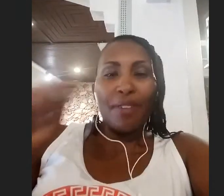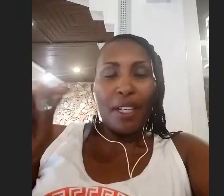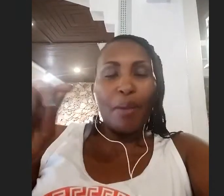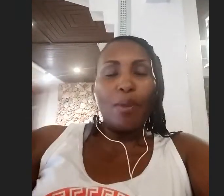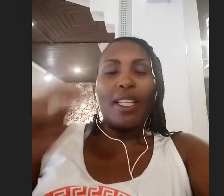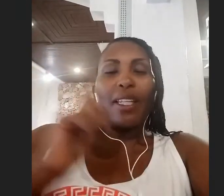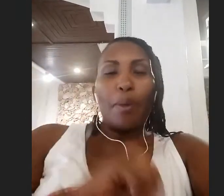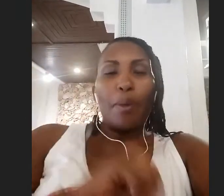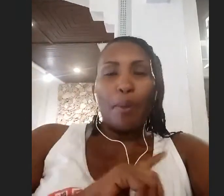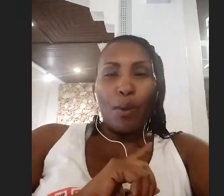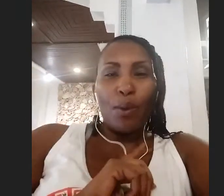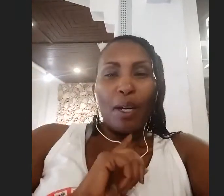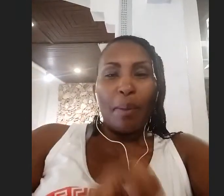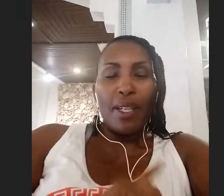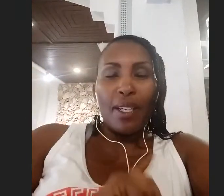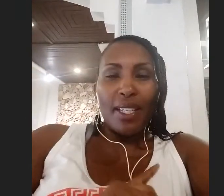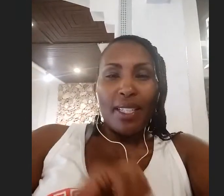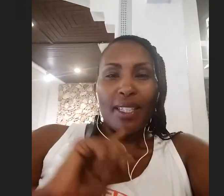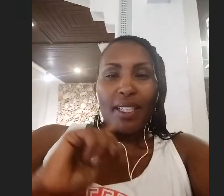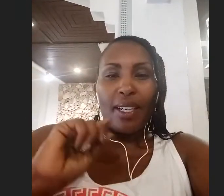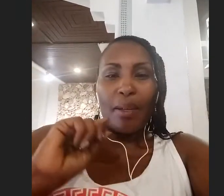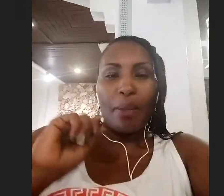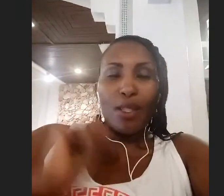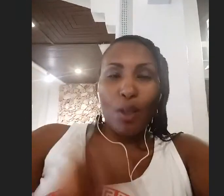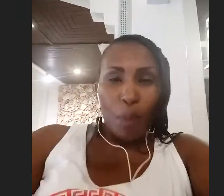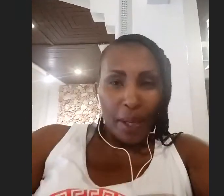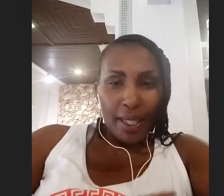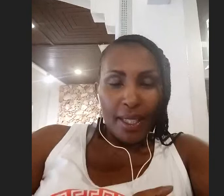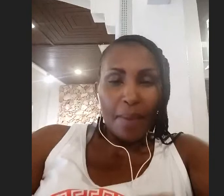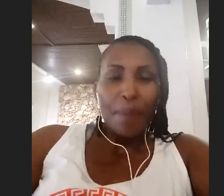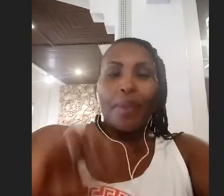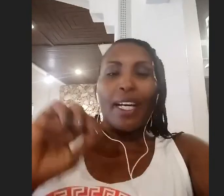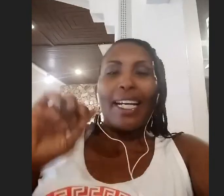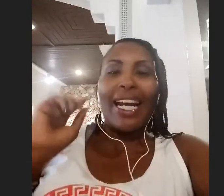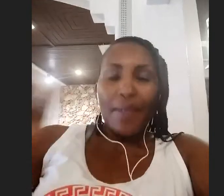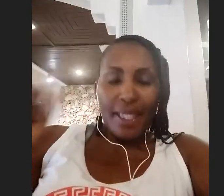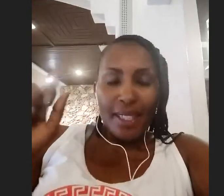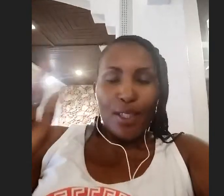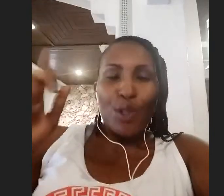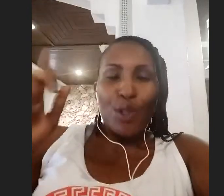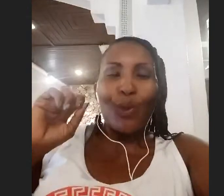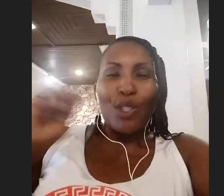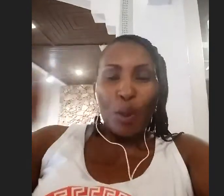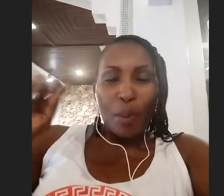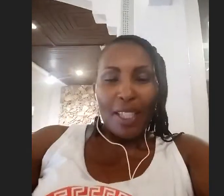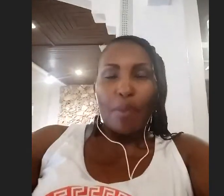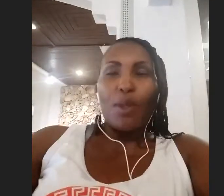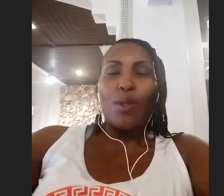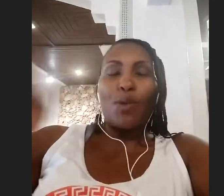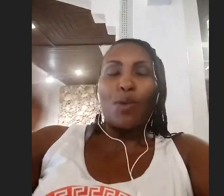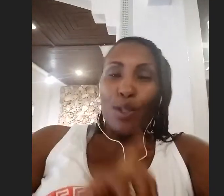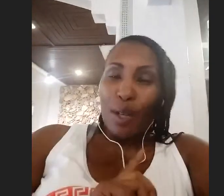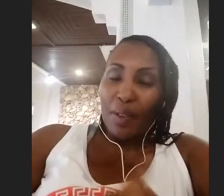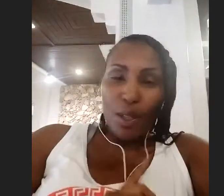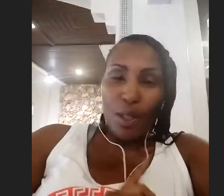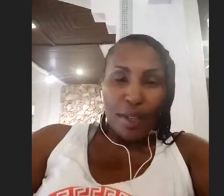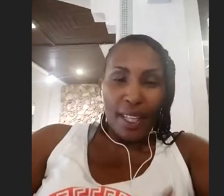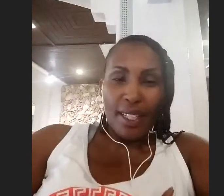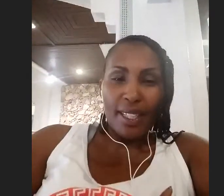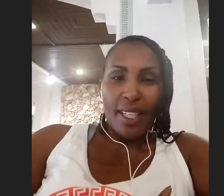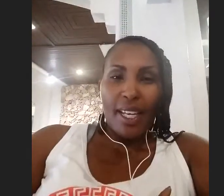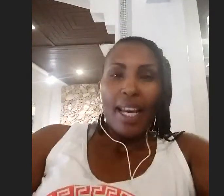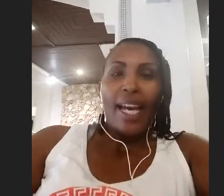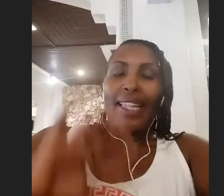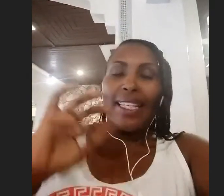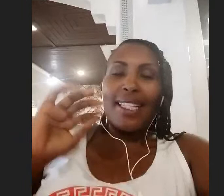they are suffering more than the people who are being raised by single parents. And yes. I resist to use single mothers because we also have single